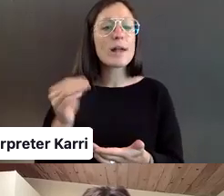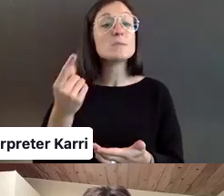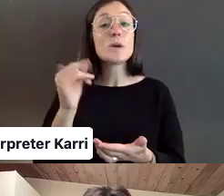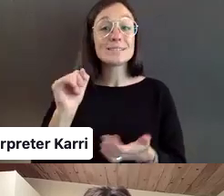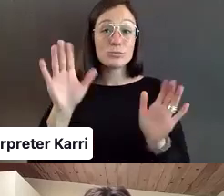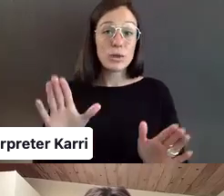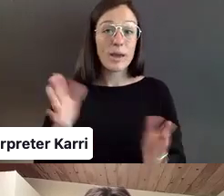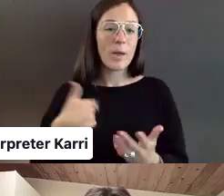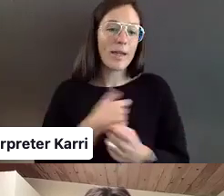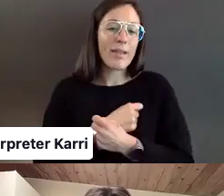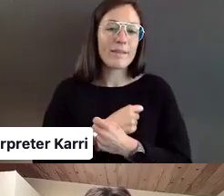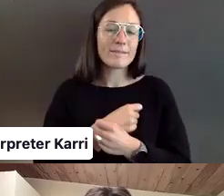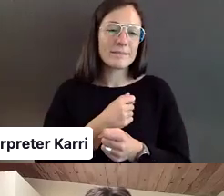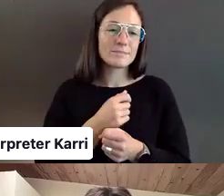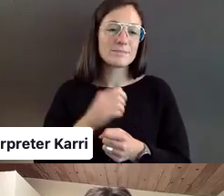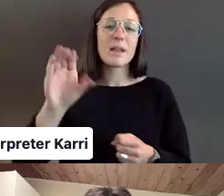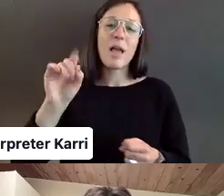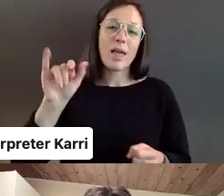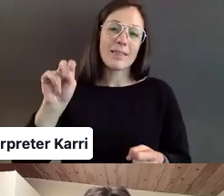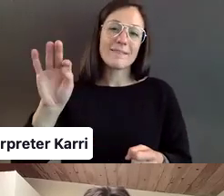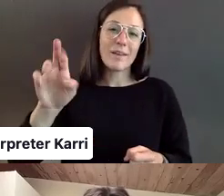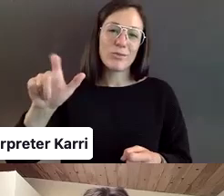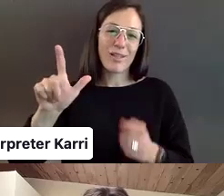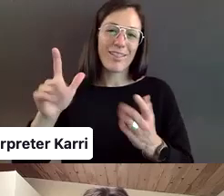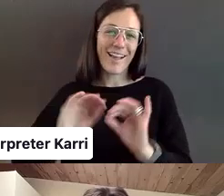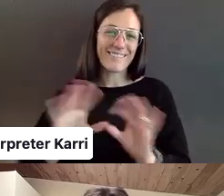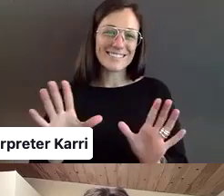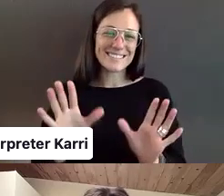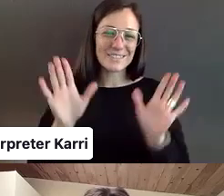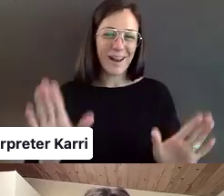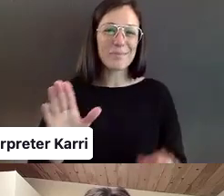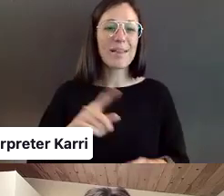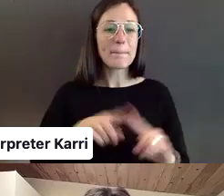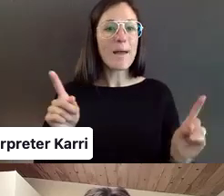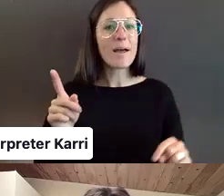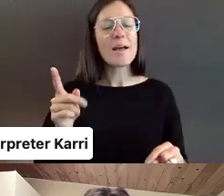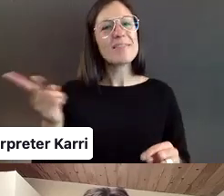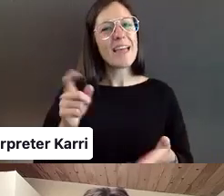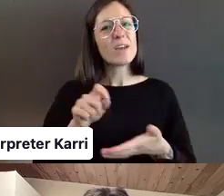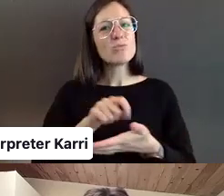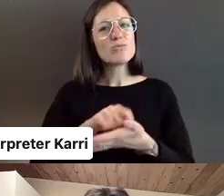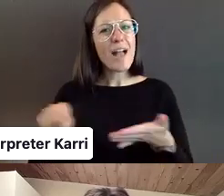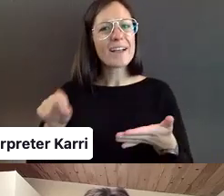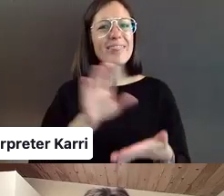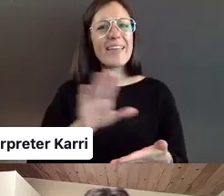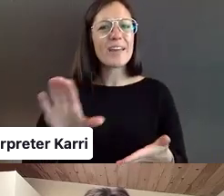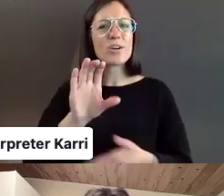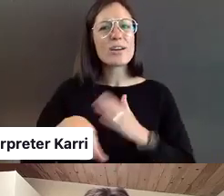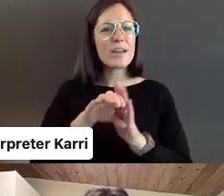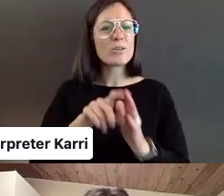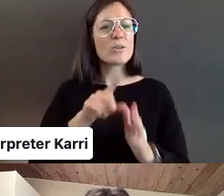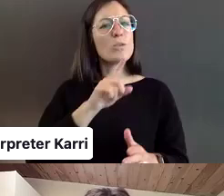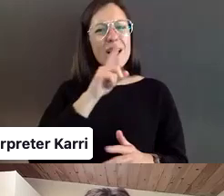what I love, I mean, Colin Farrell obviously is incredible, but they write those characters really